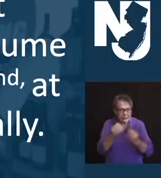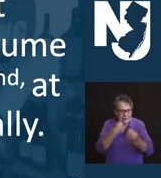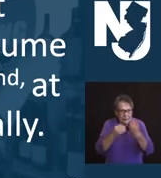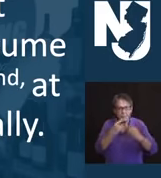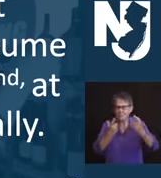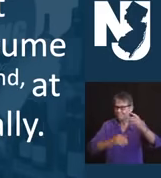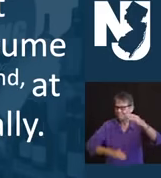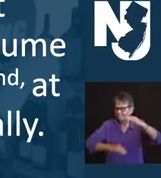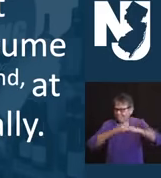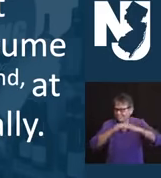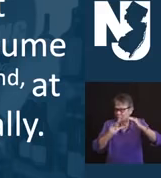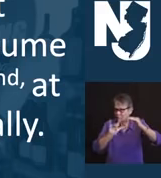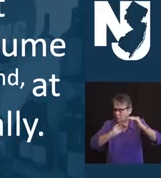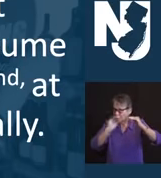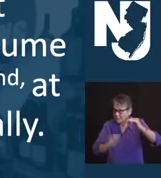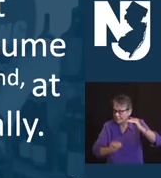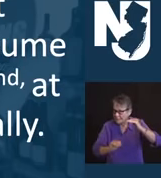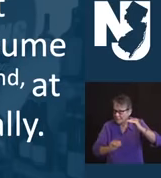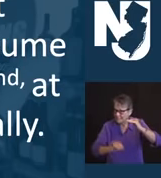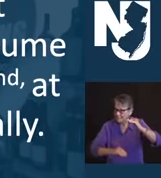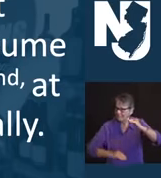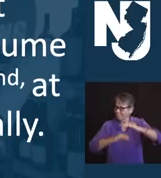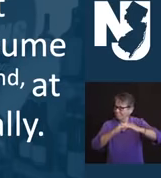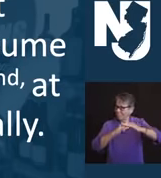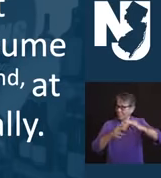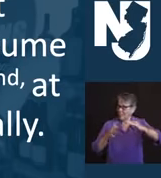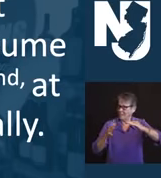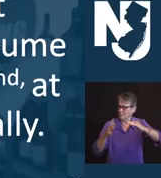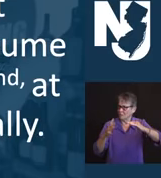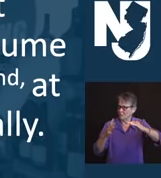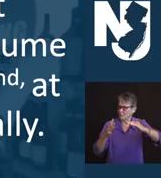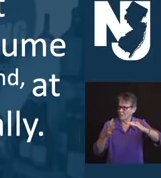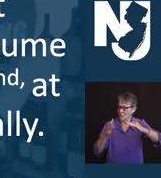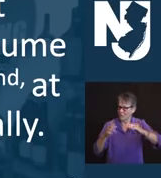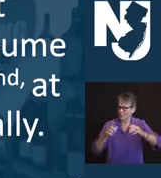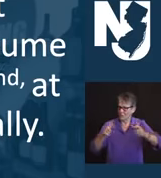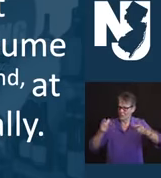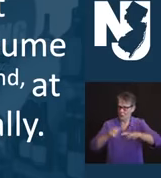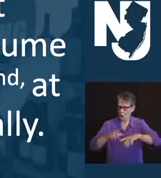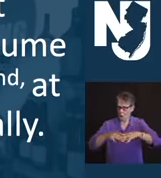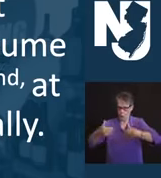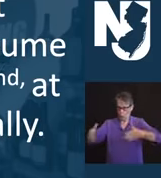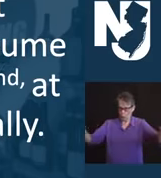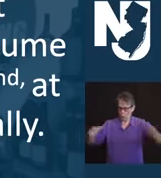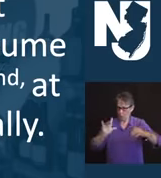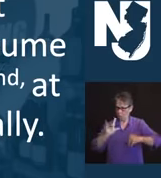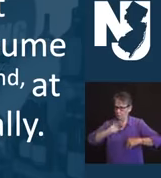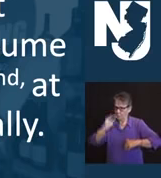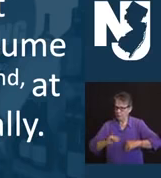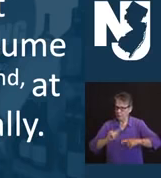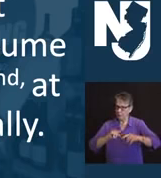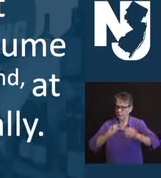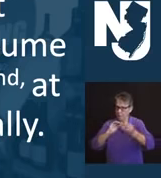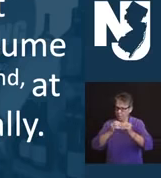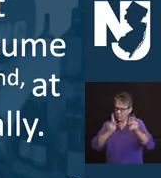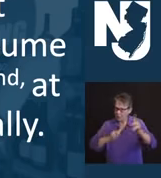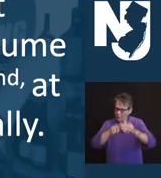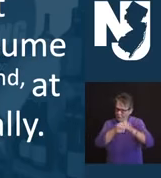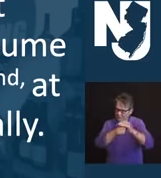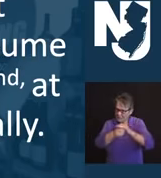better than this over time, but that will depend on the data, at first all establishments will be limited to just 25% of